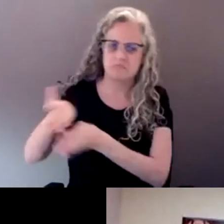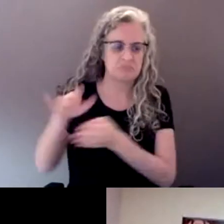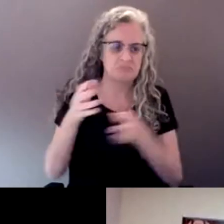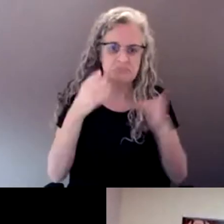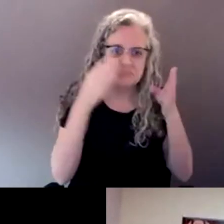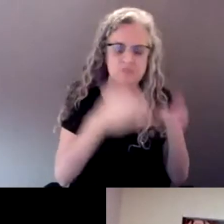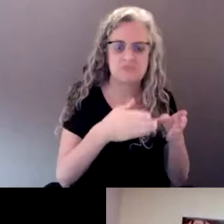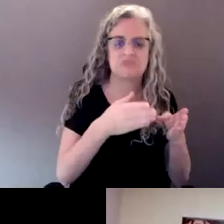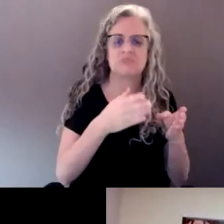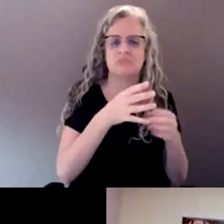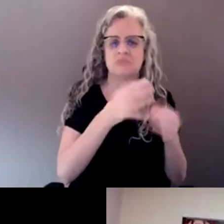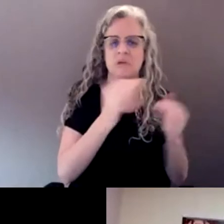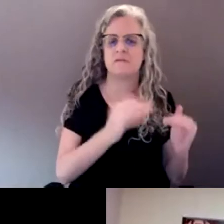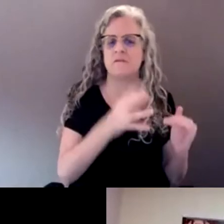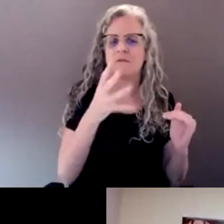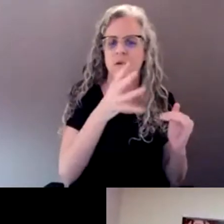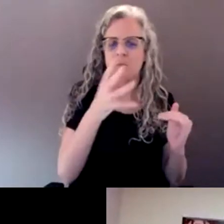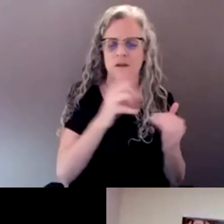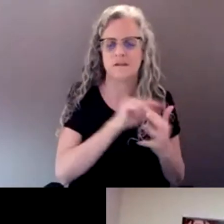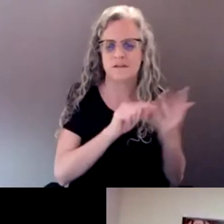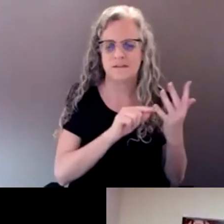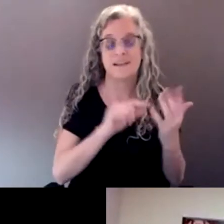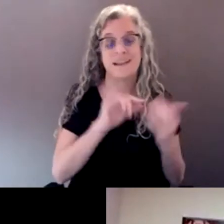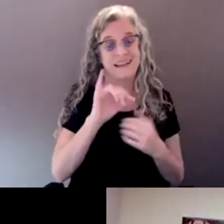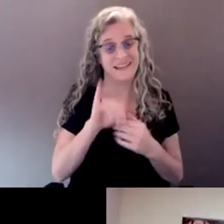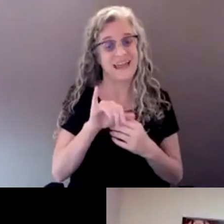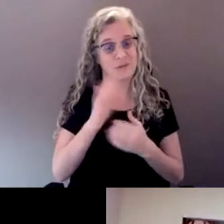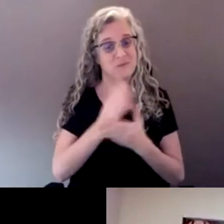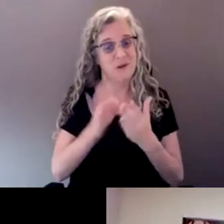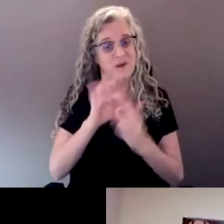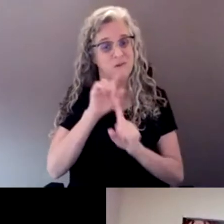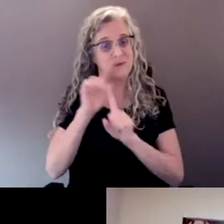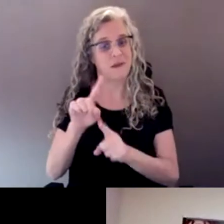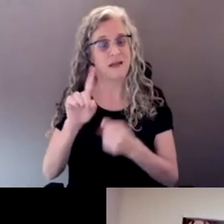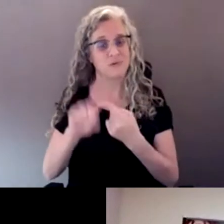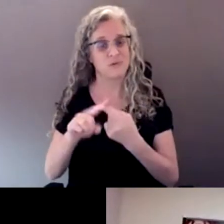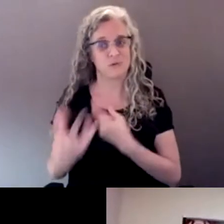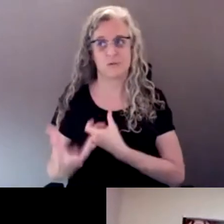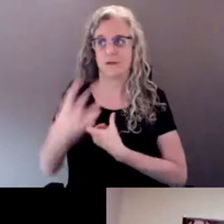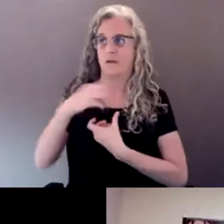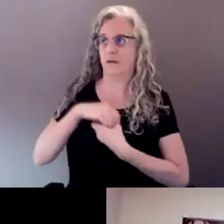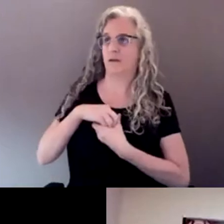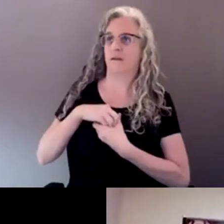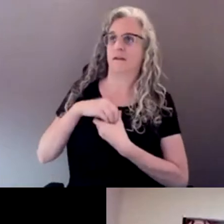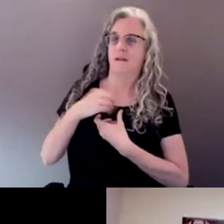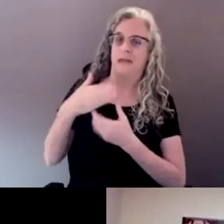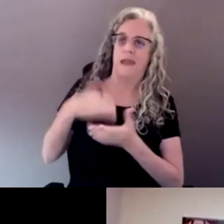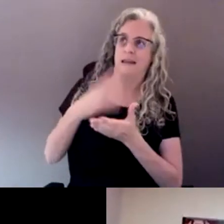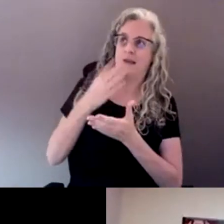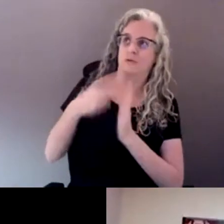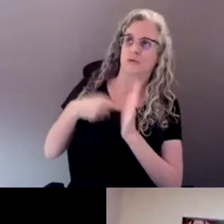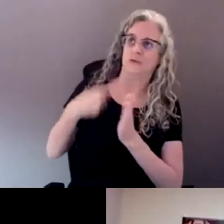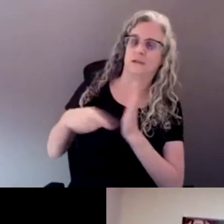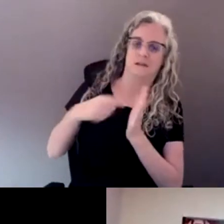an internalization of the long anti-Jewish critiques that you have talked about, and